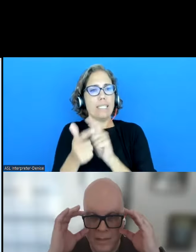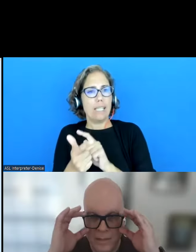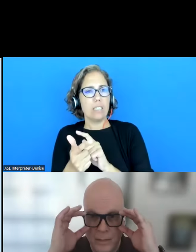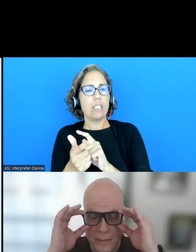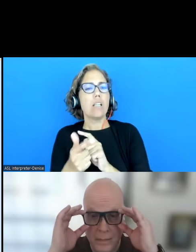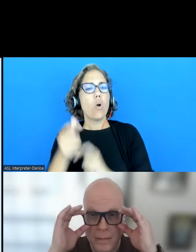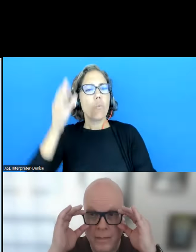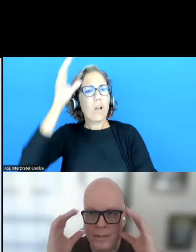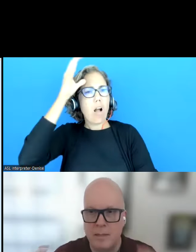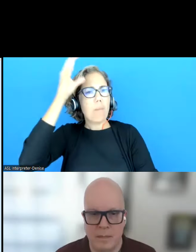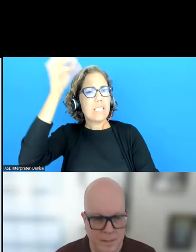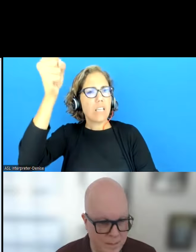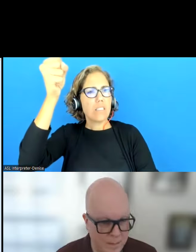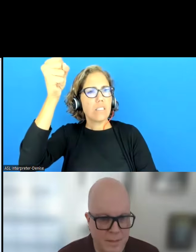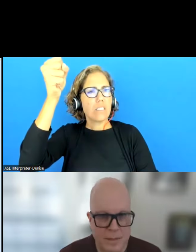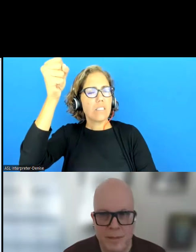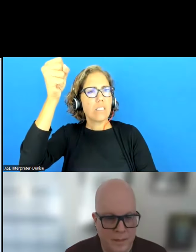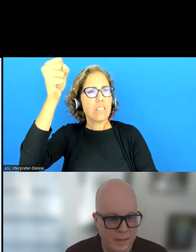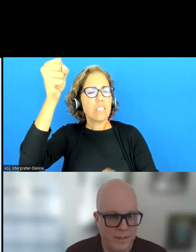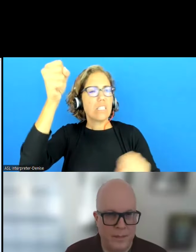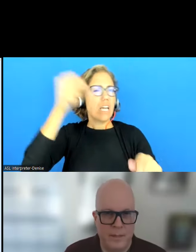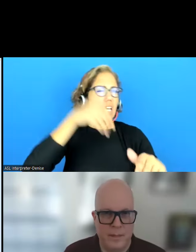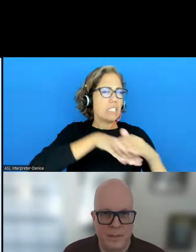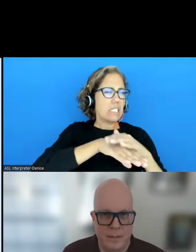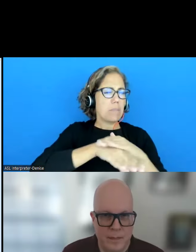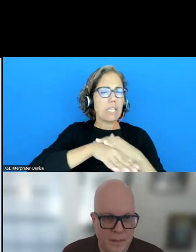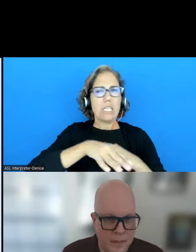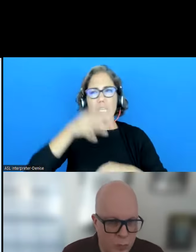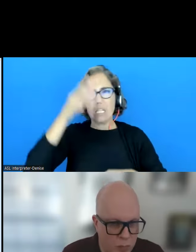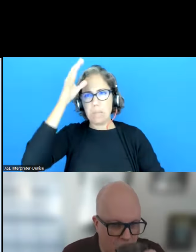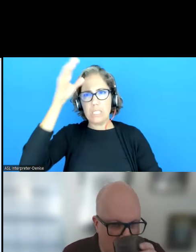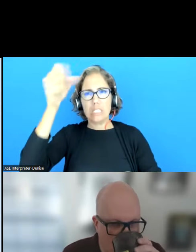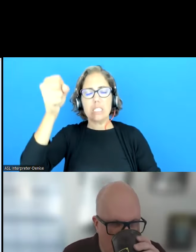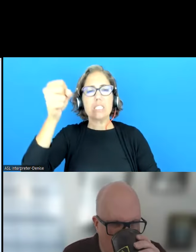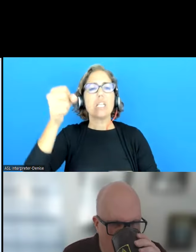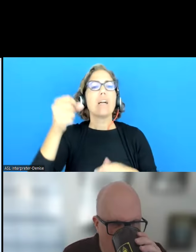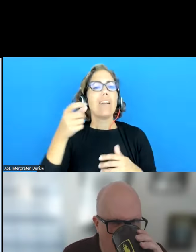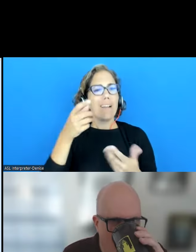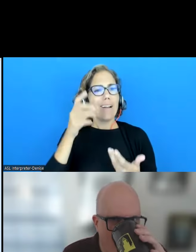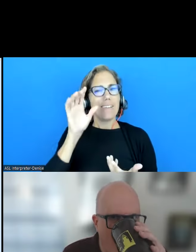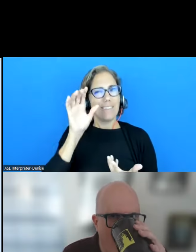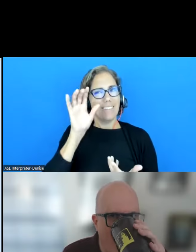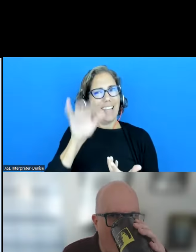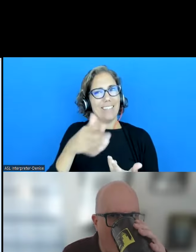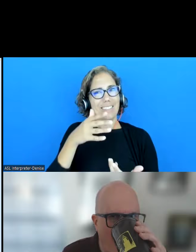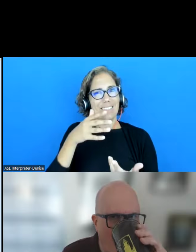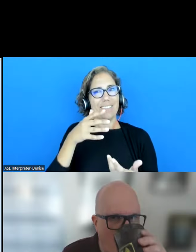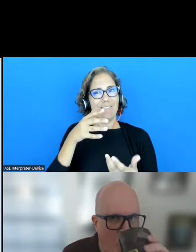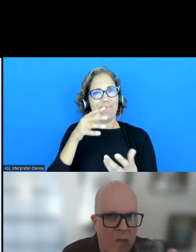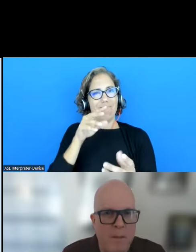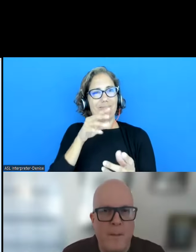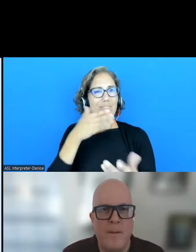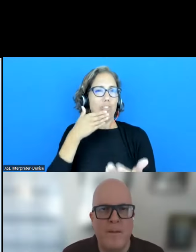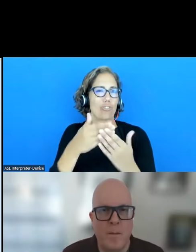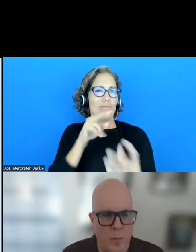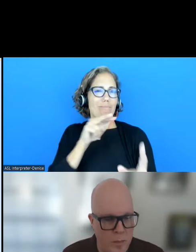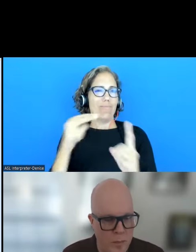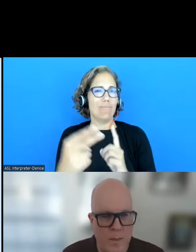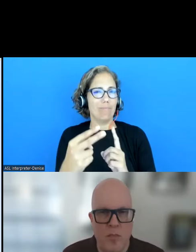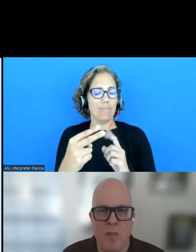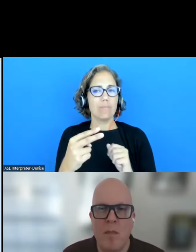sense. And I think that this should be probably the way to look at these aspects. In order